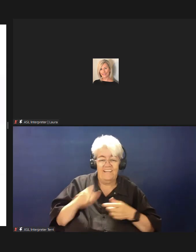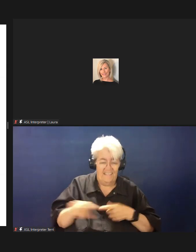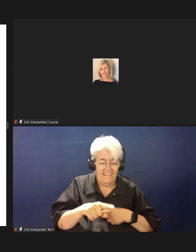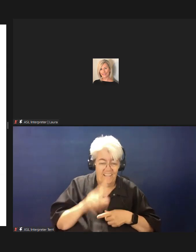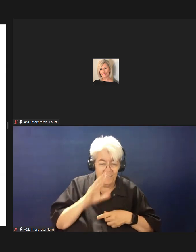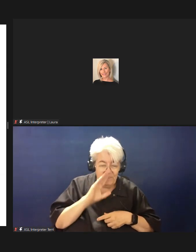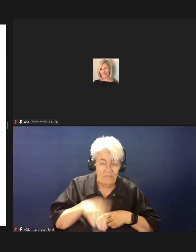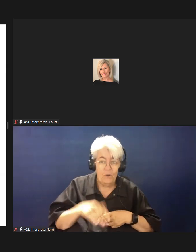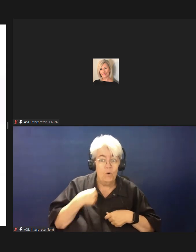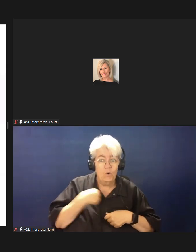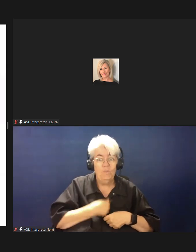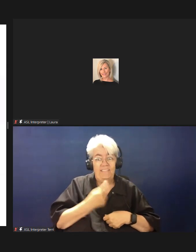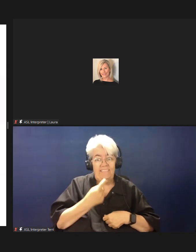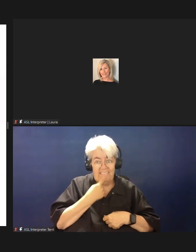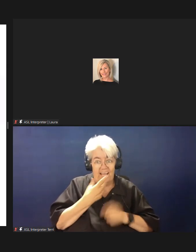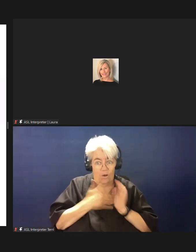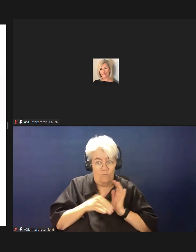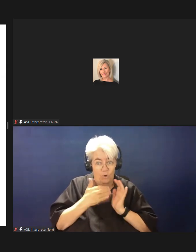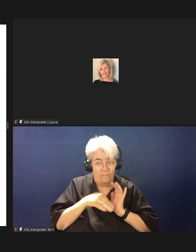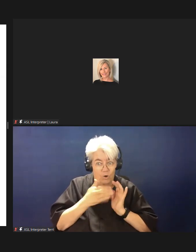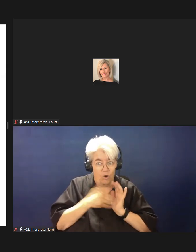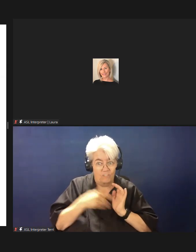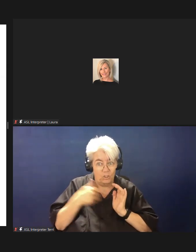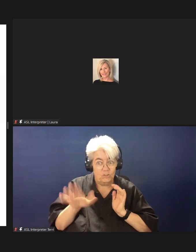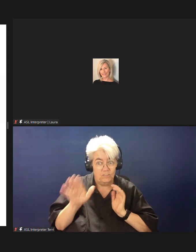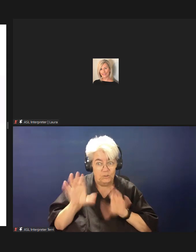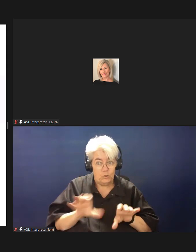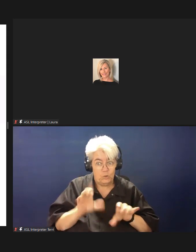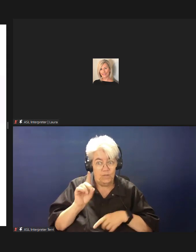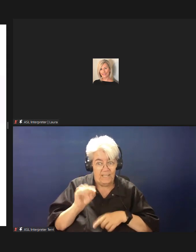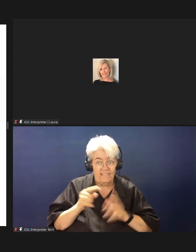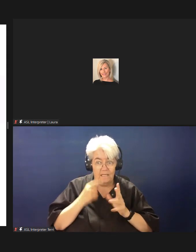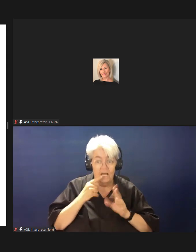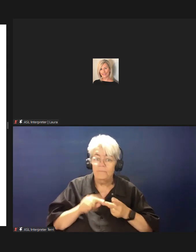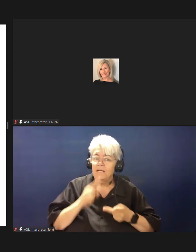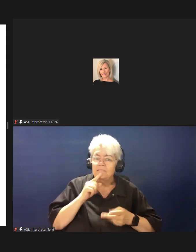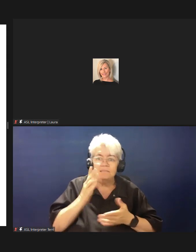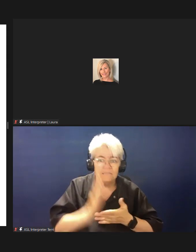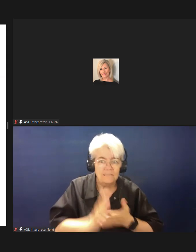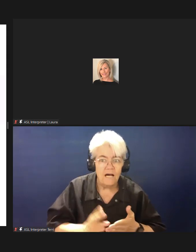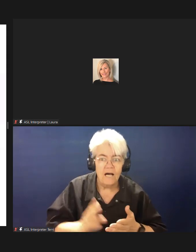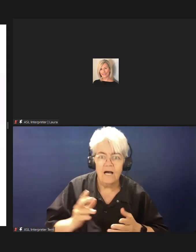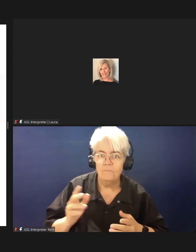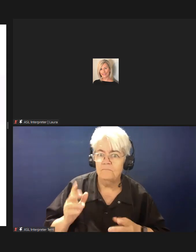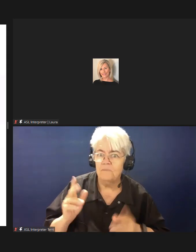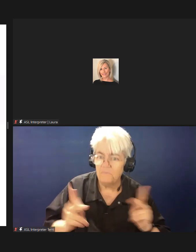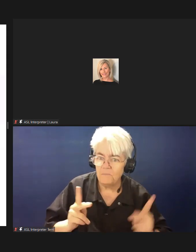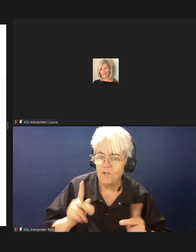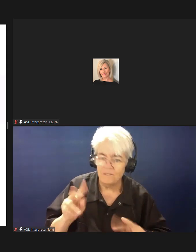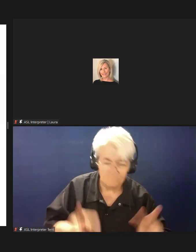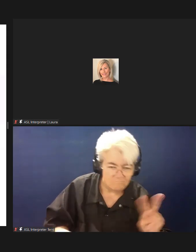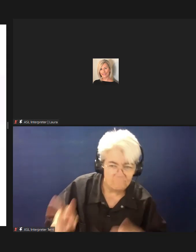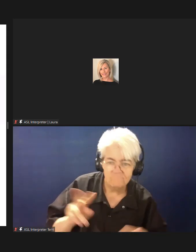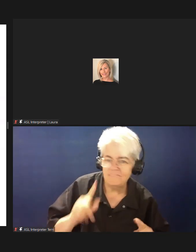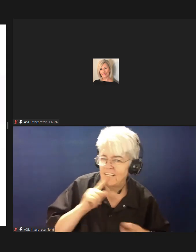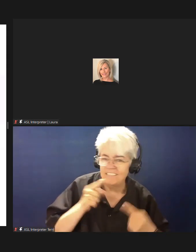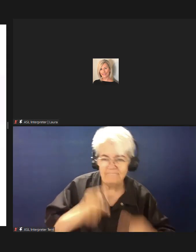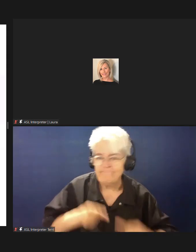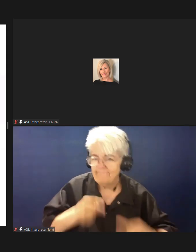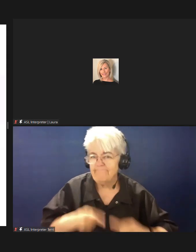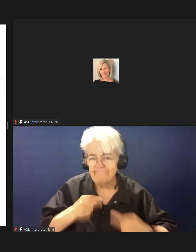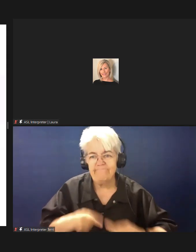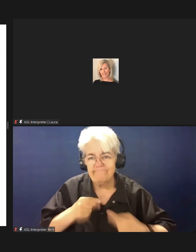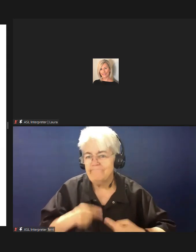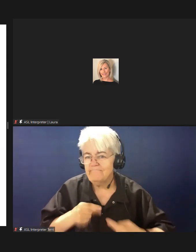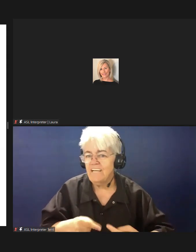why we keep saying that over and over again? Because that actually happens a fair bit, where the very children that